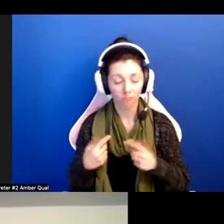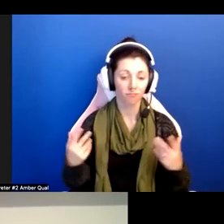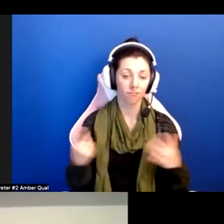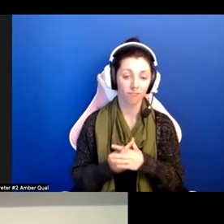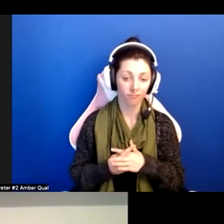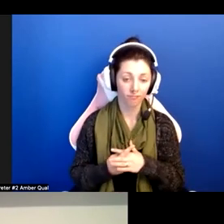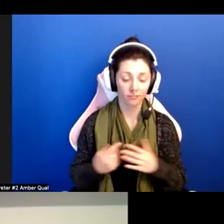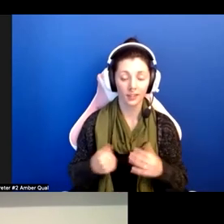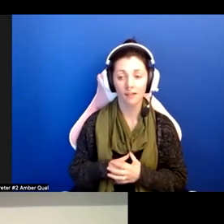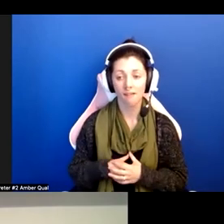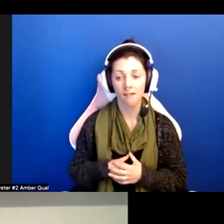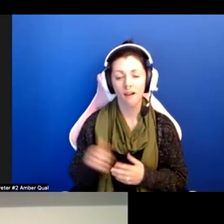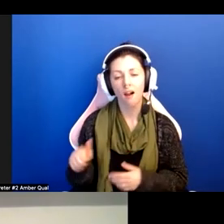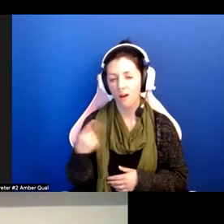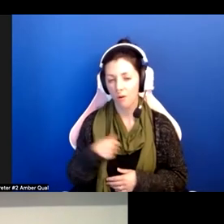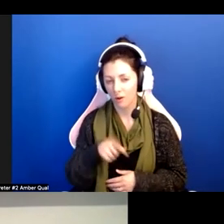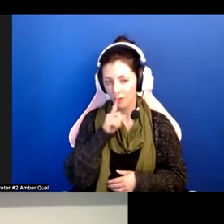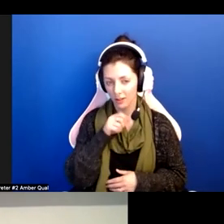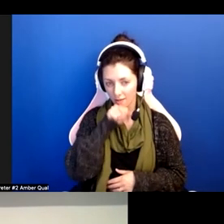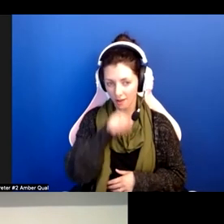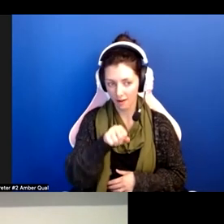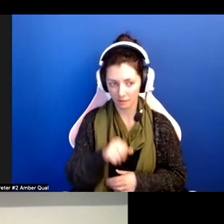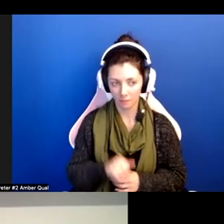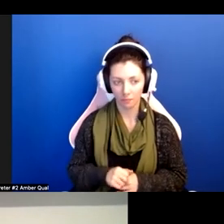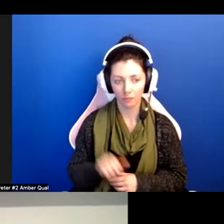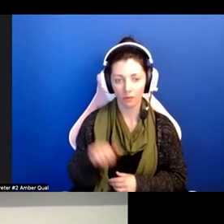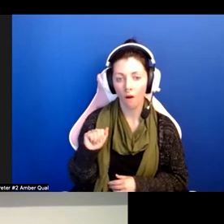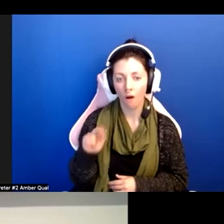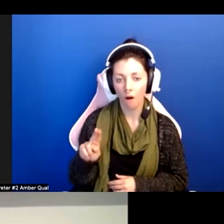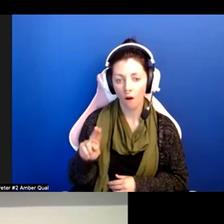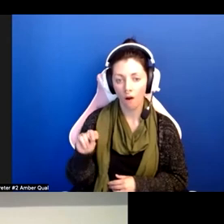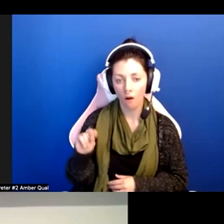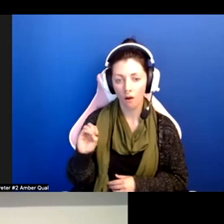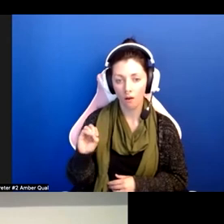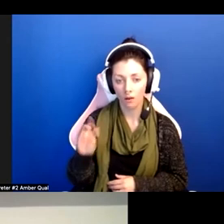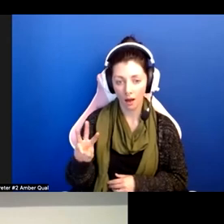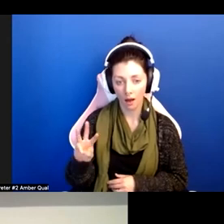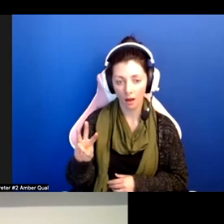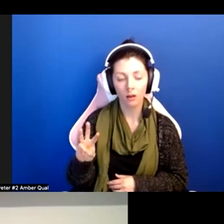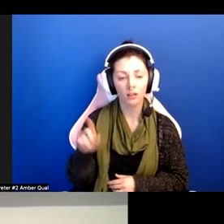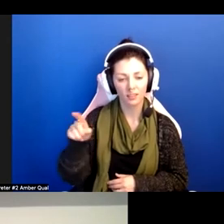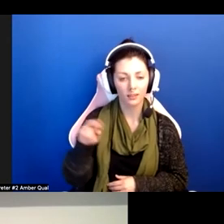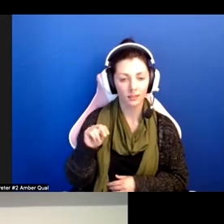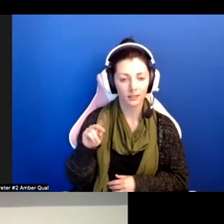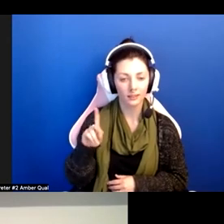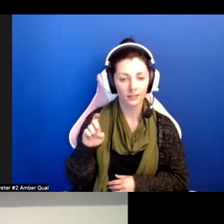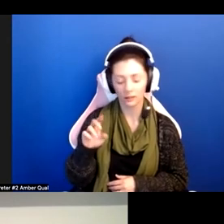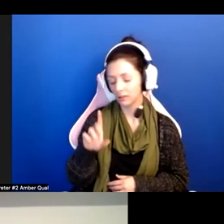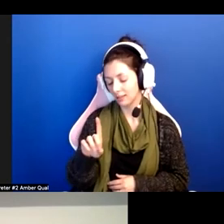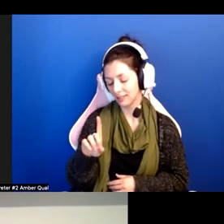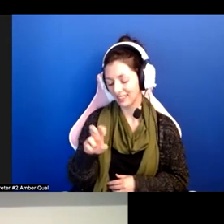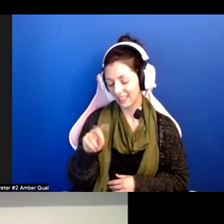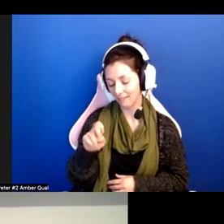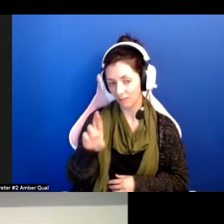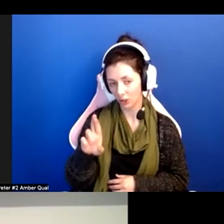my other one that I really love is on now at the Museum of Contemporary Art in Denver, and that was something that